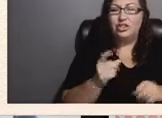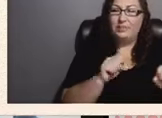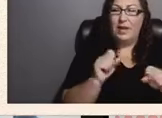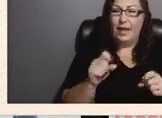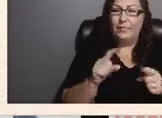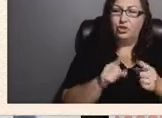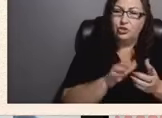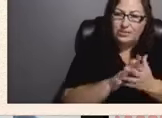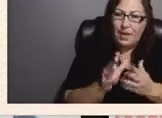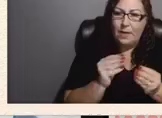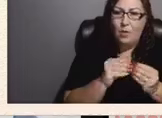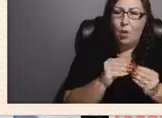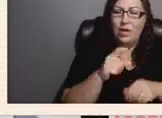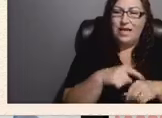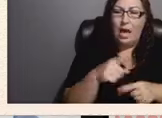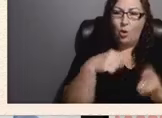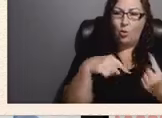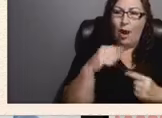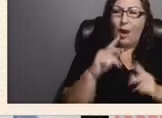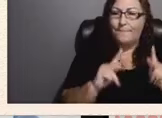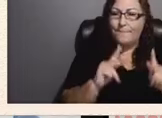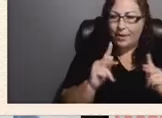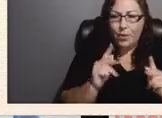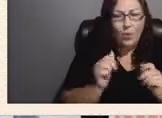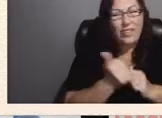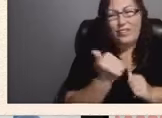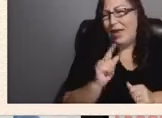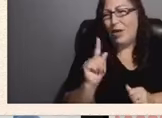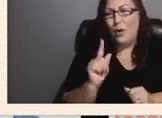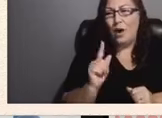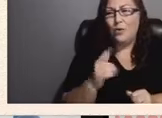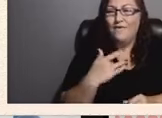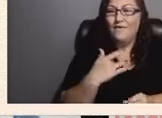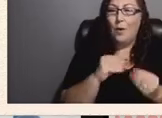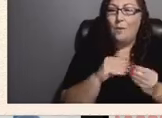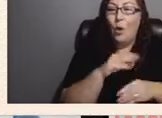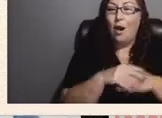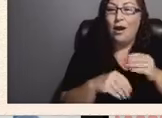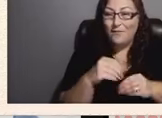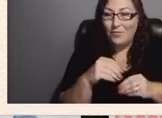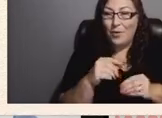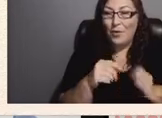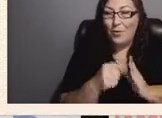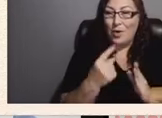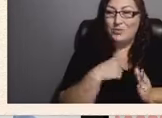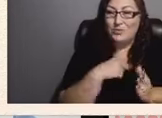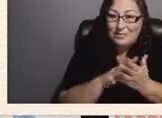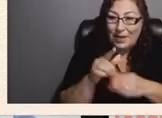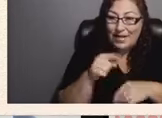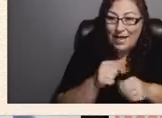time around people. Just with anyone, we get more comfortable, right? But that was a great question, Amanda.